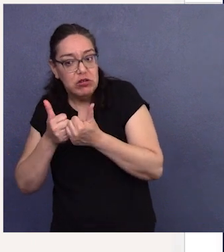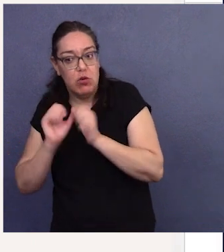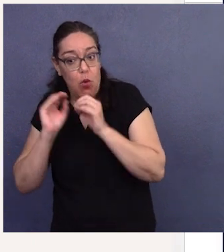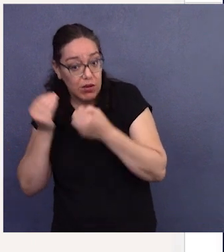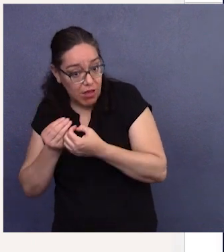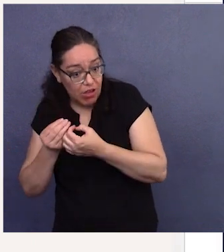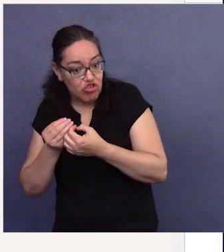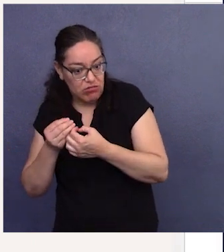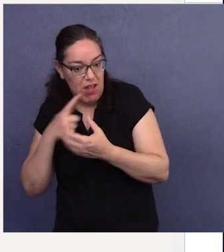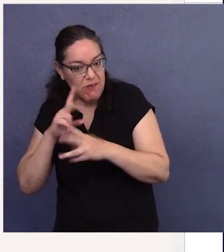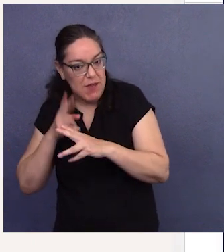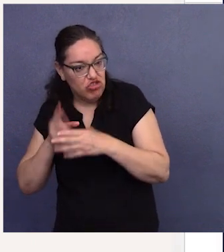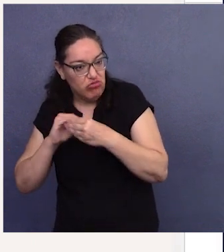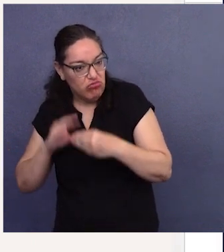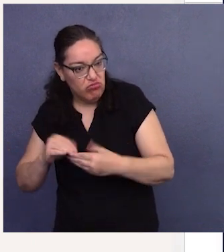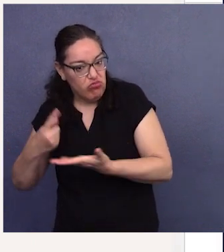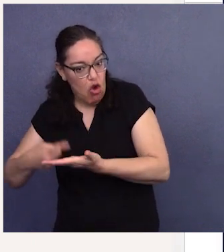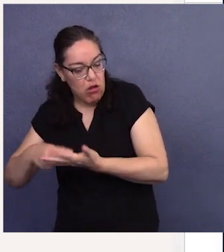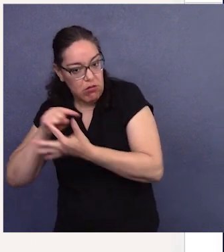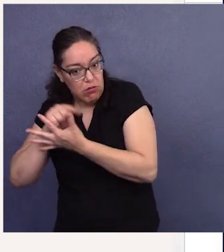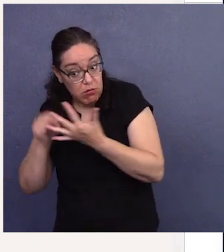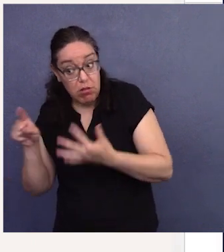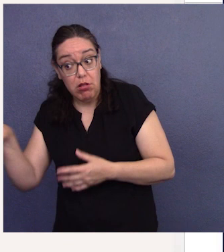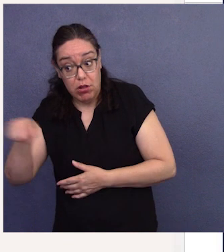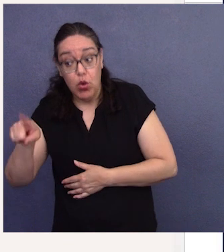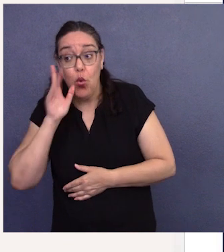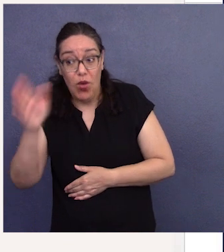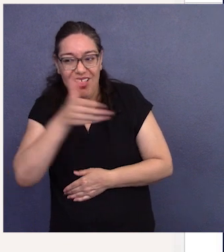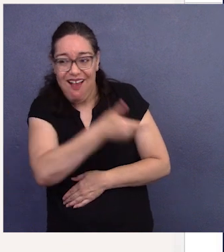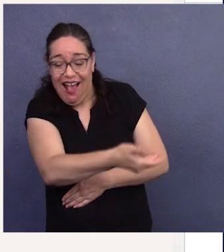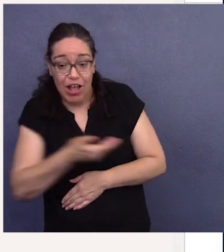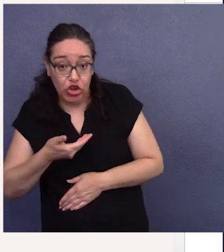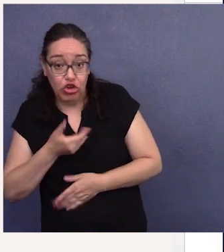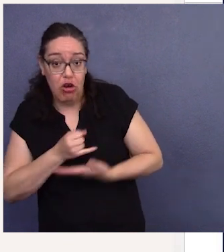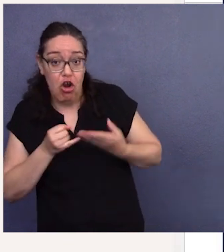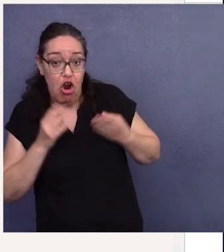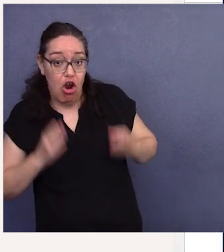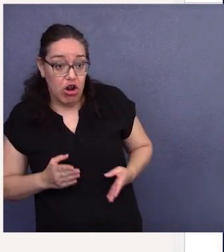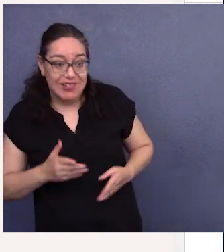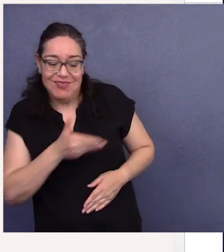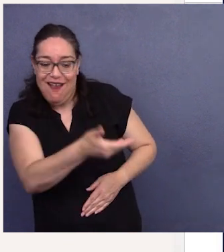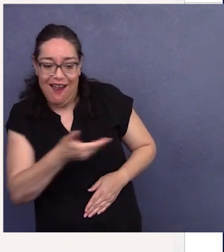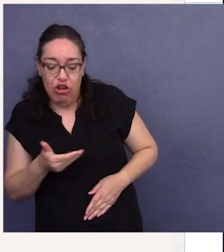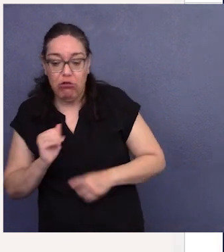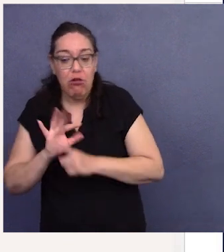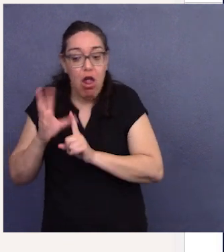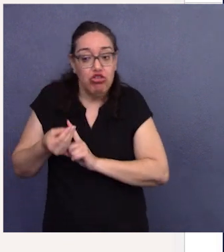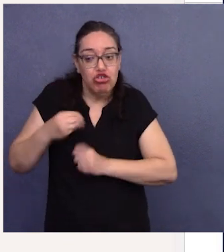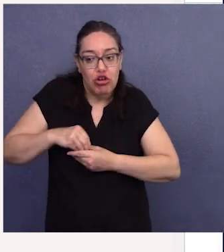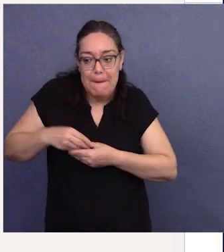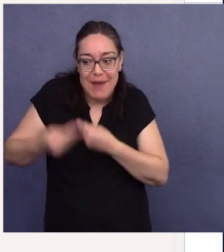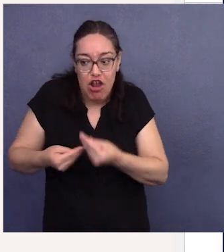that I had talked about, who will hire and employ artists and culture bearers,